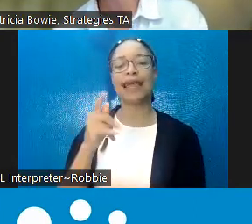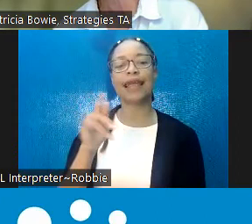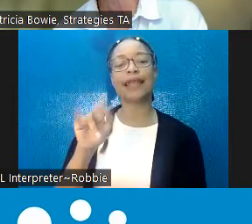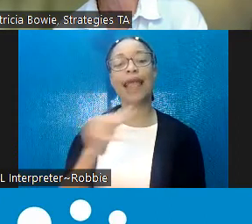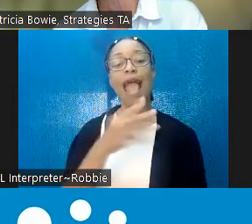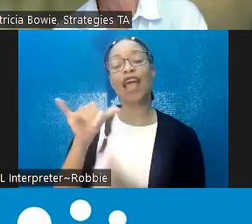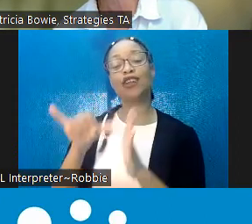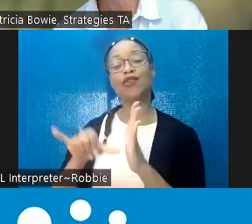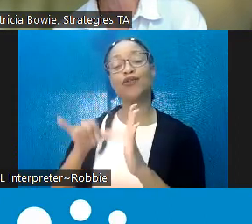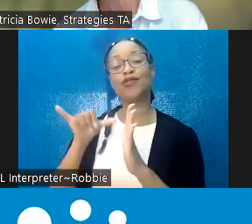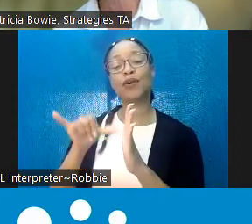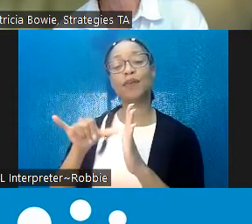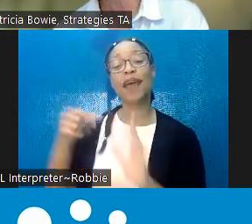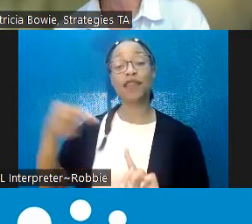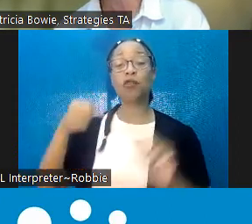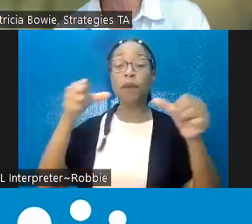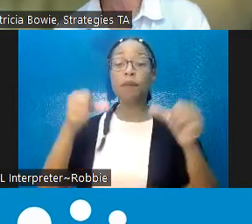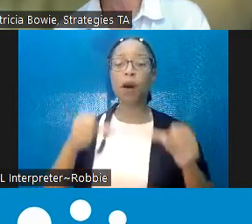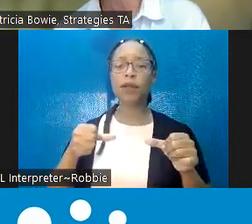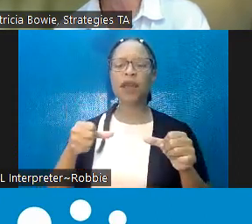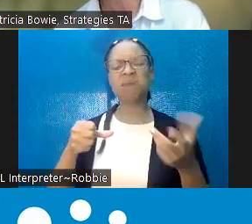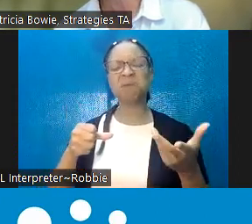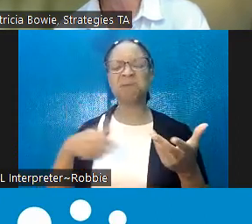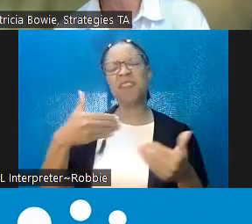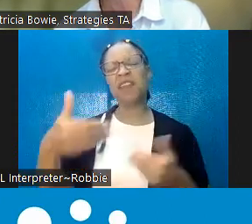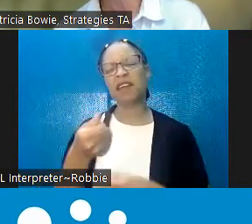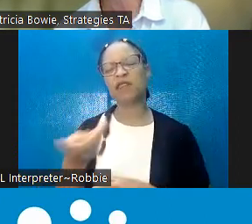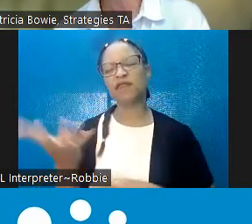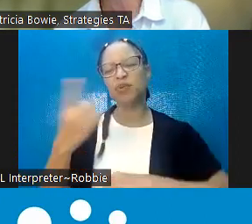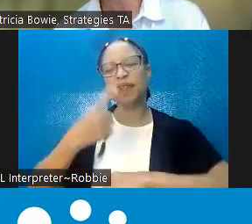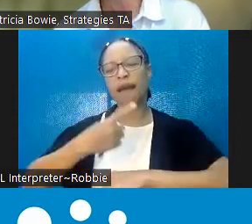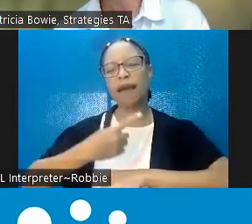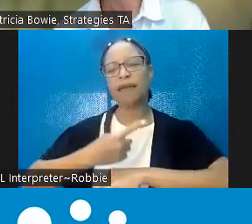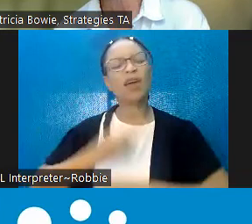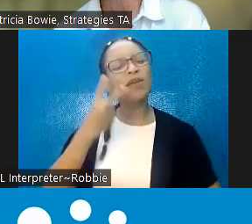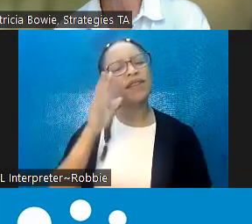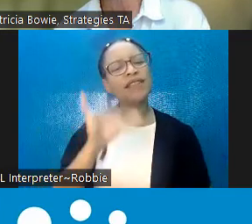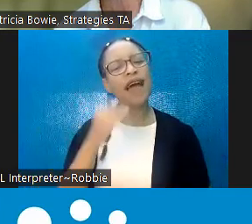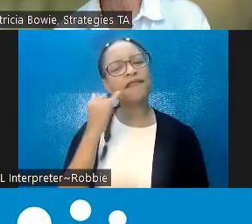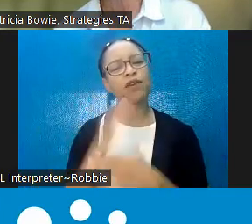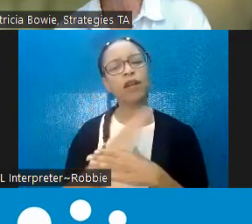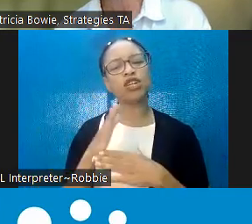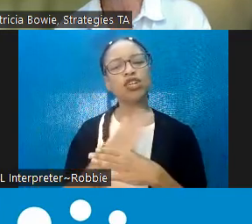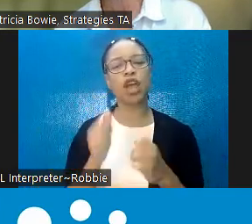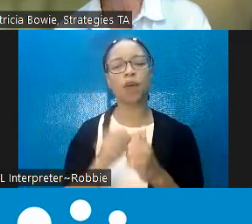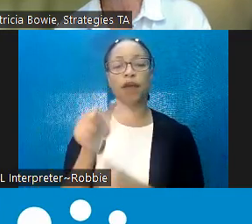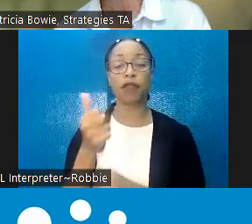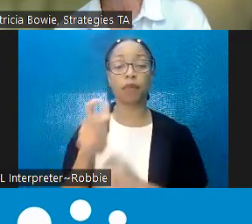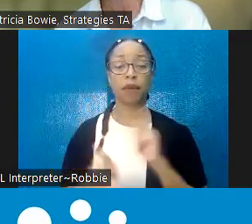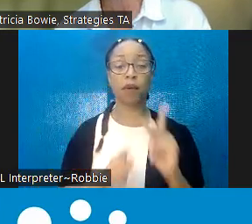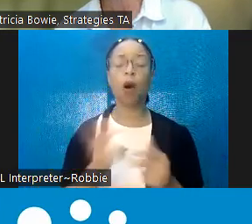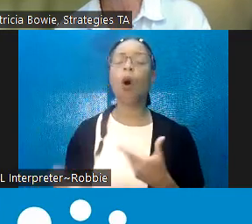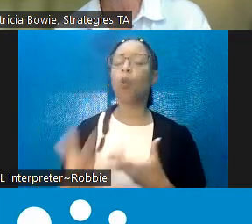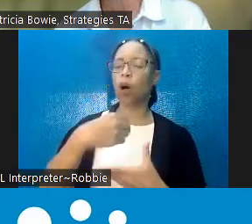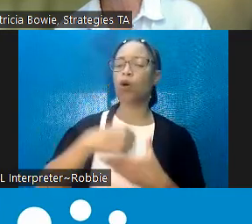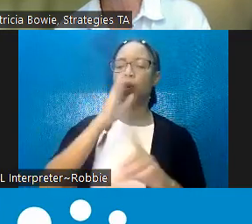will be posted on our YouTube probably in the next few days. So take a look at that if you want to share that with other folks. We'll include the direct